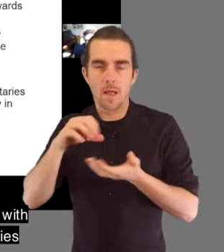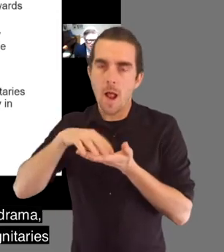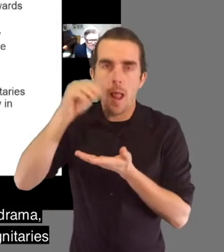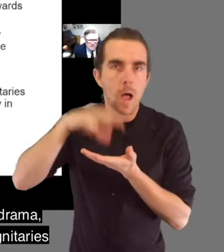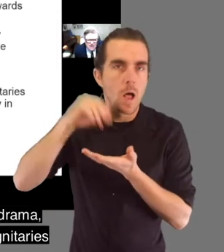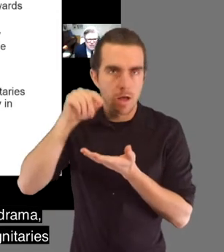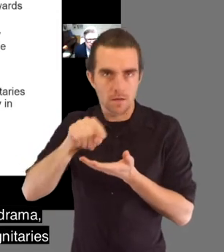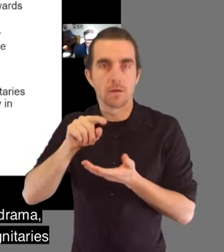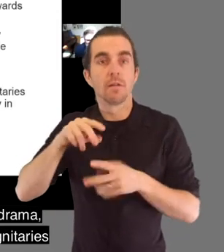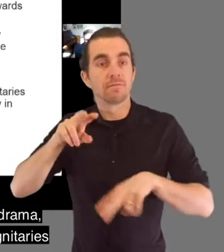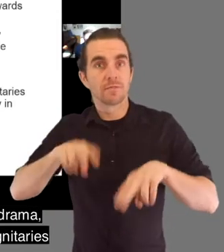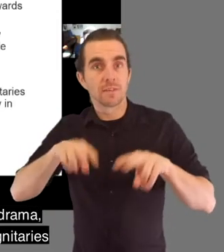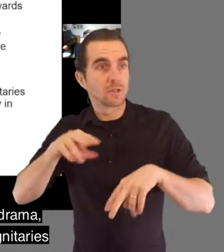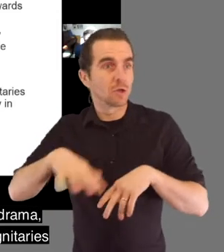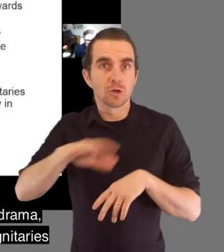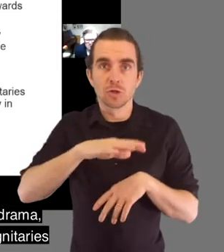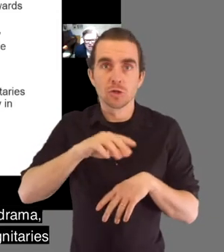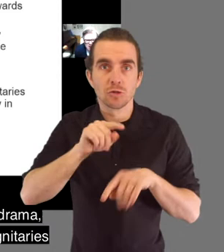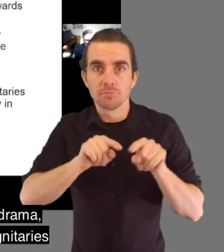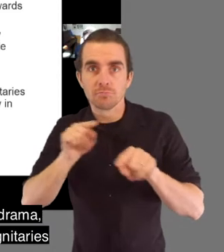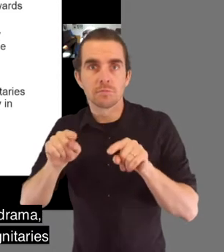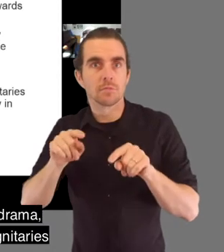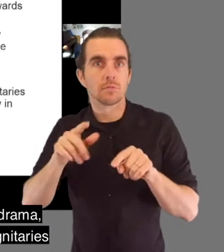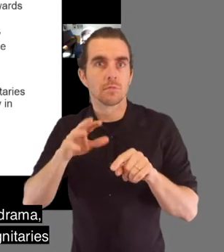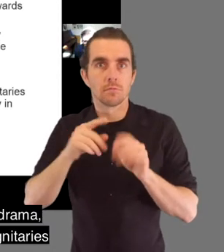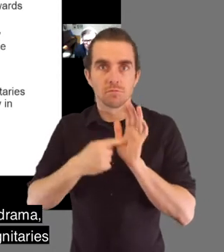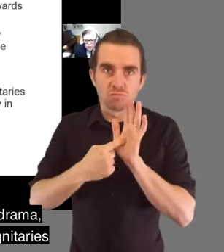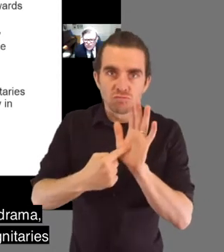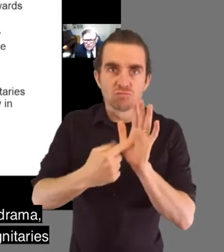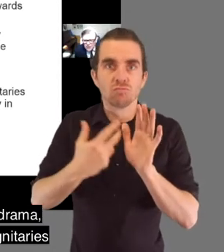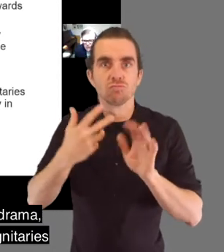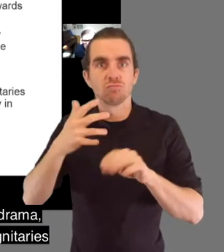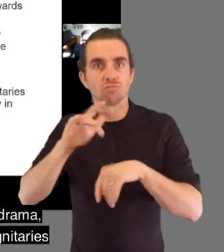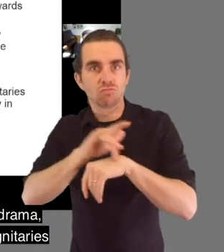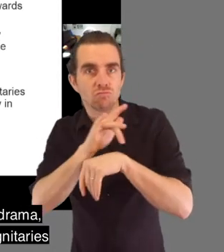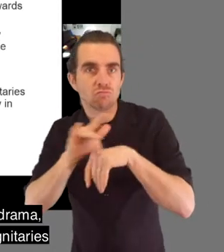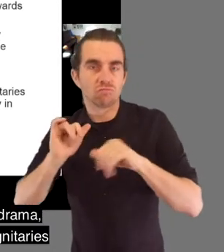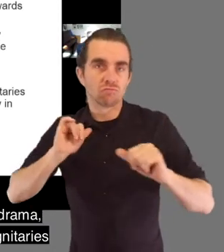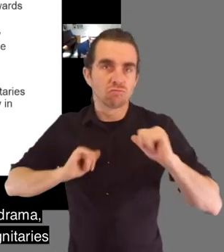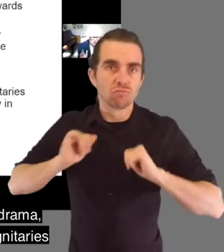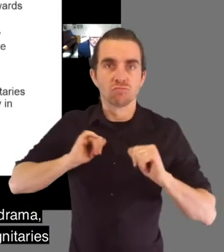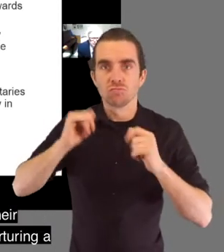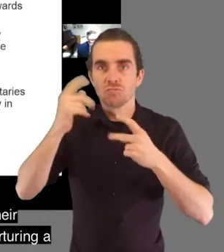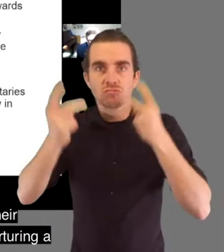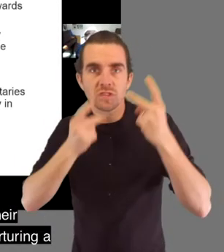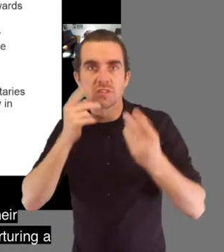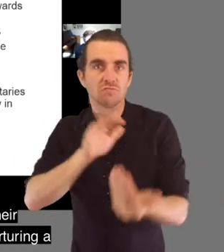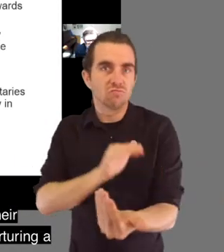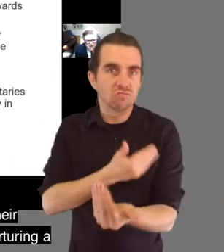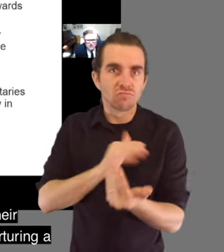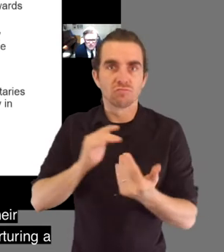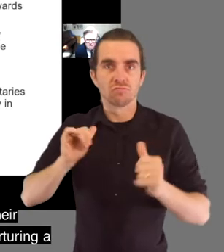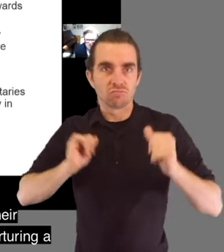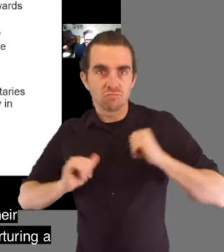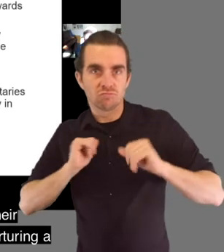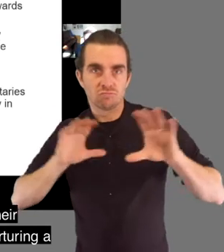difficulties there. Village gatherings that use drama, song and speeches from invited dignitaries or drama groups tailored